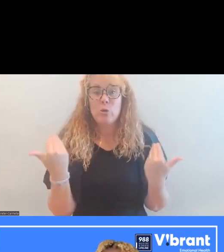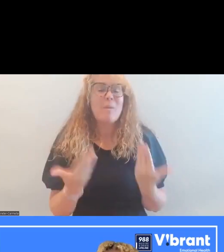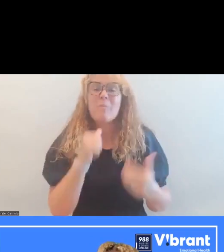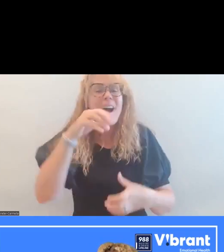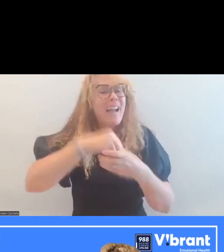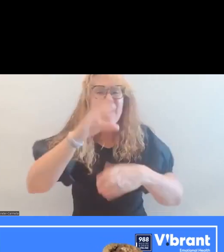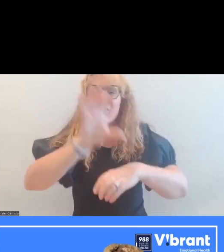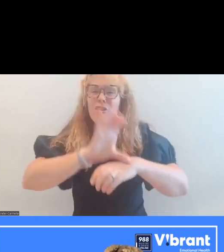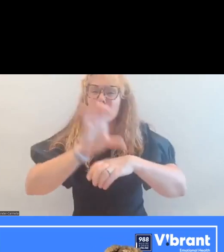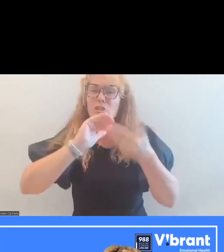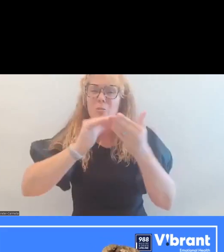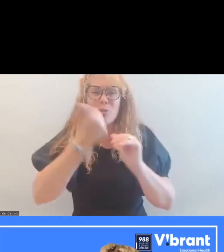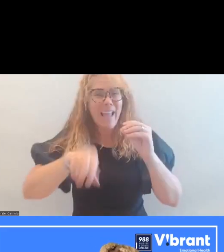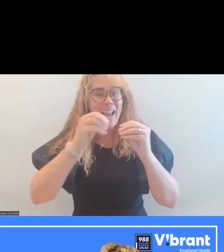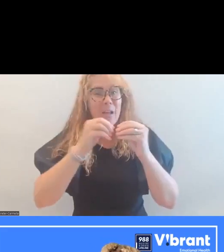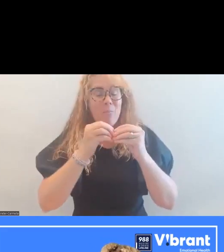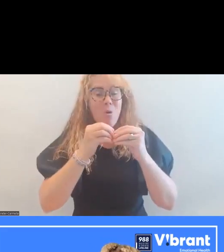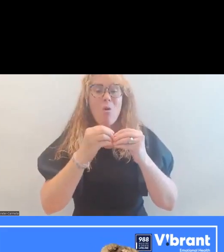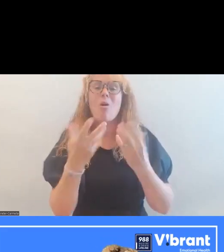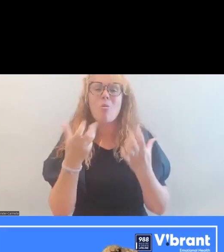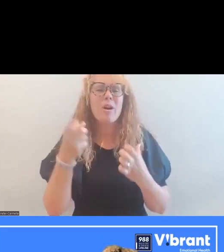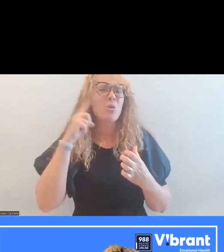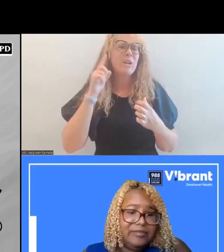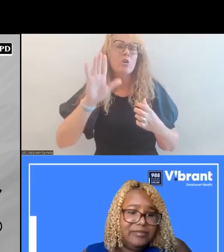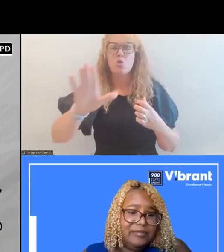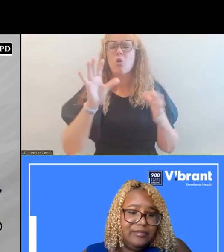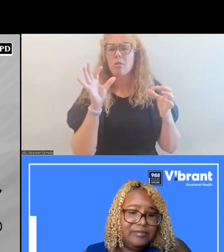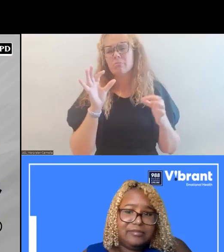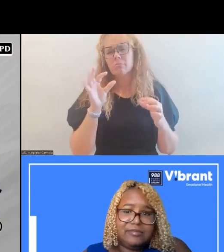community anymore? So I'd love to hear your perspective.